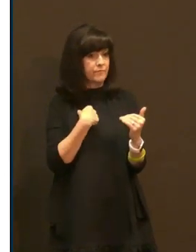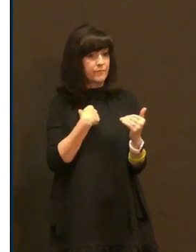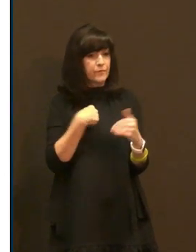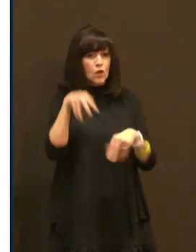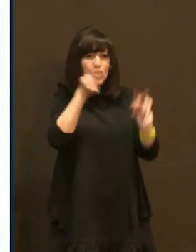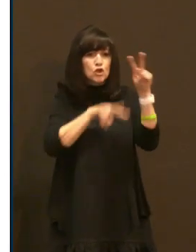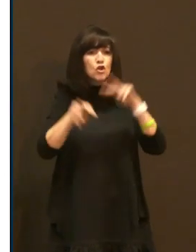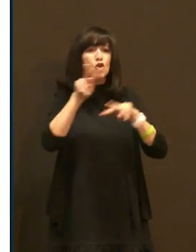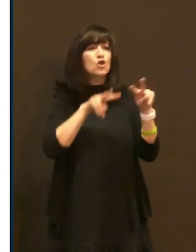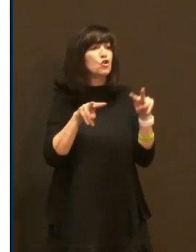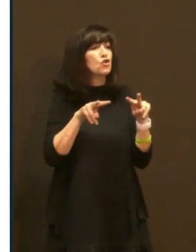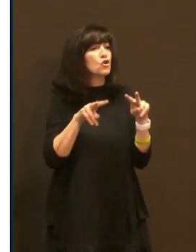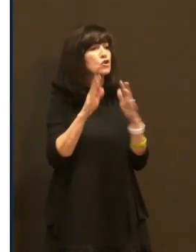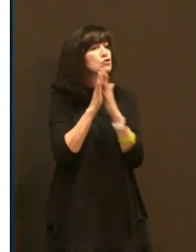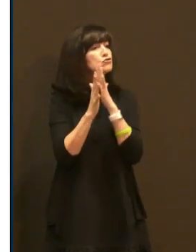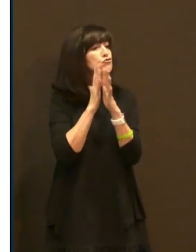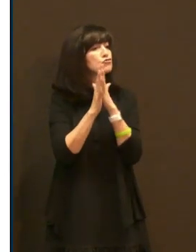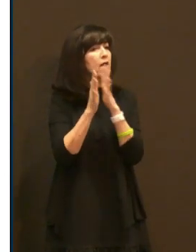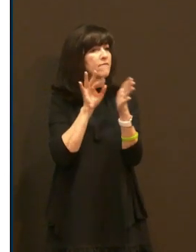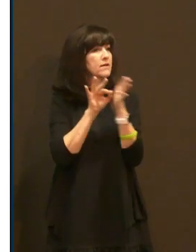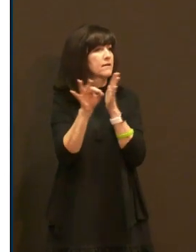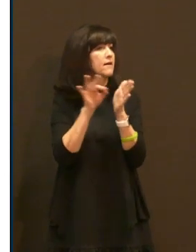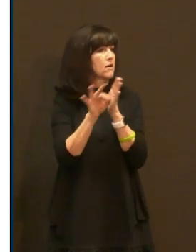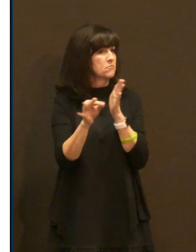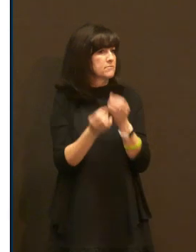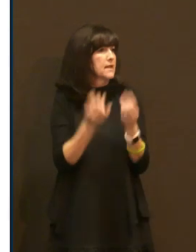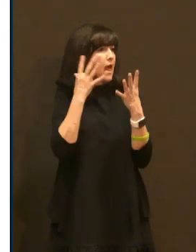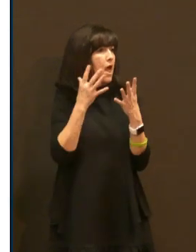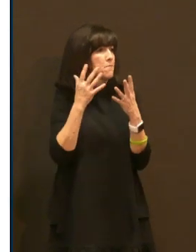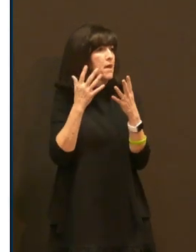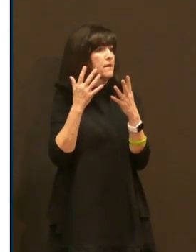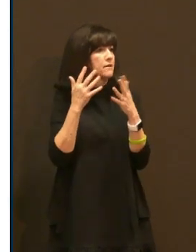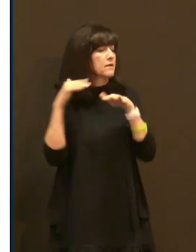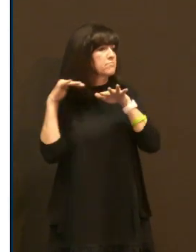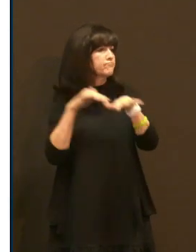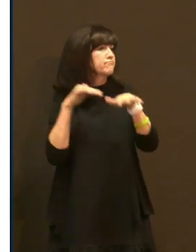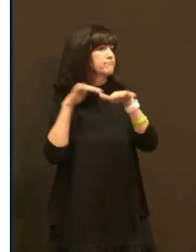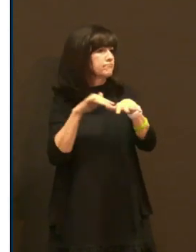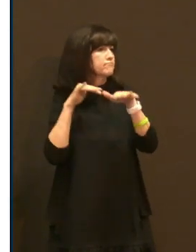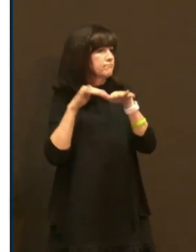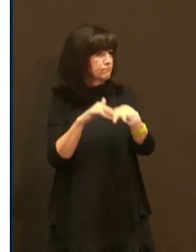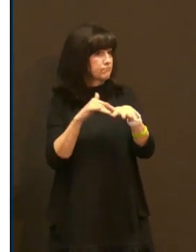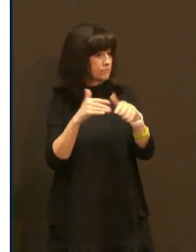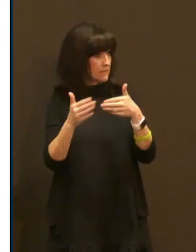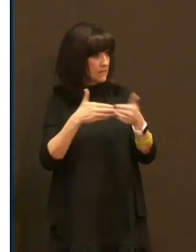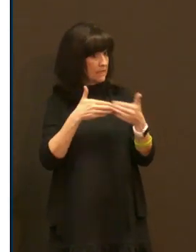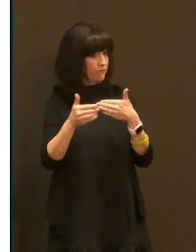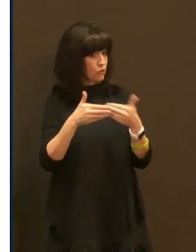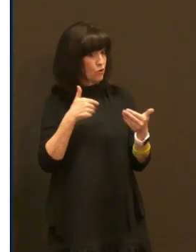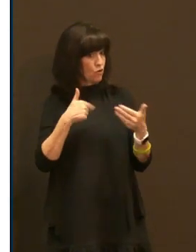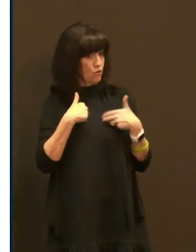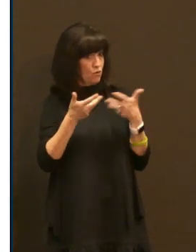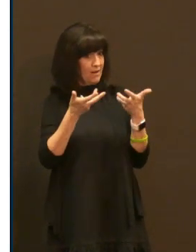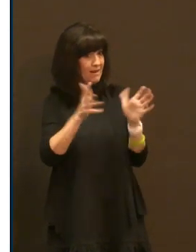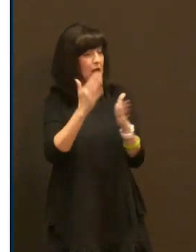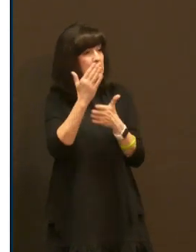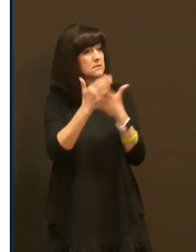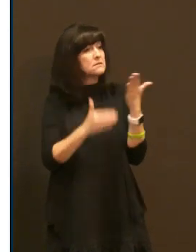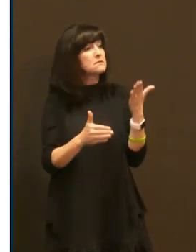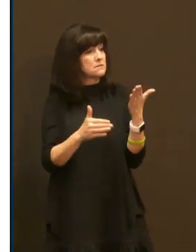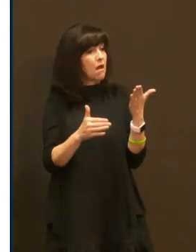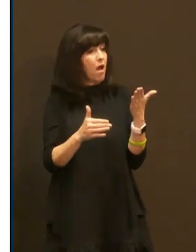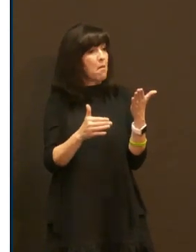counts, and even with the lifting of some of the beach restrictions,